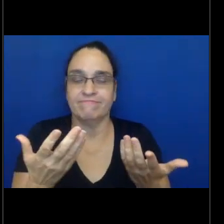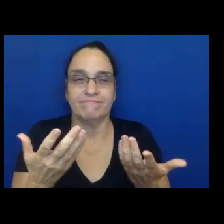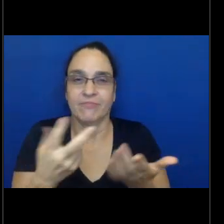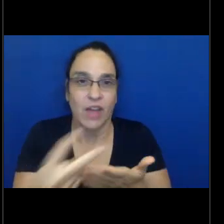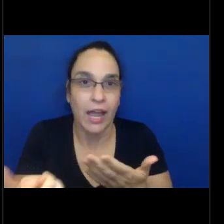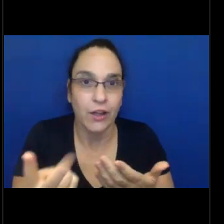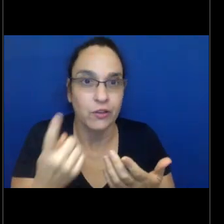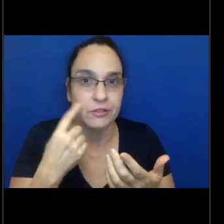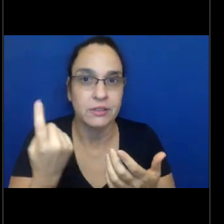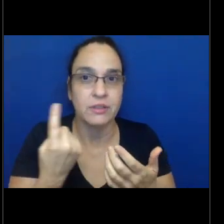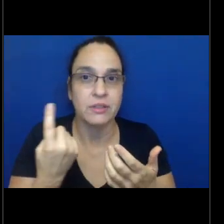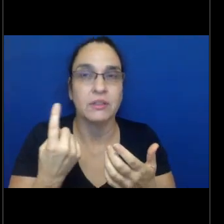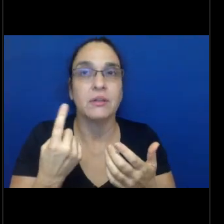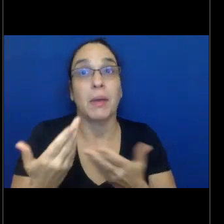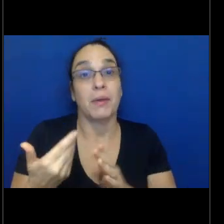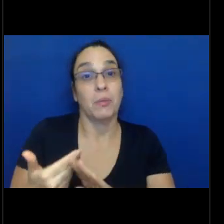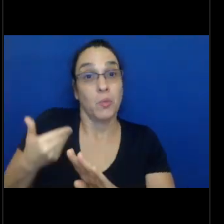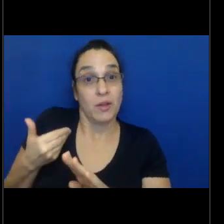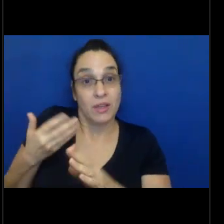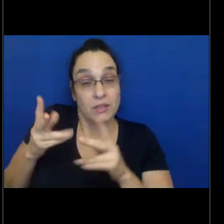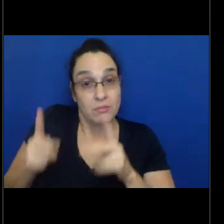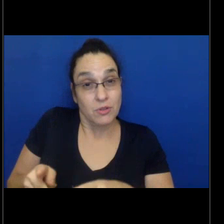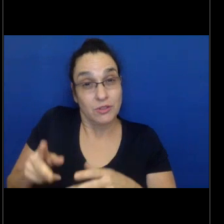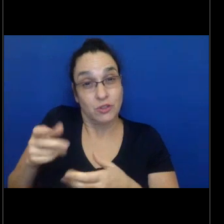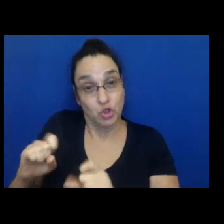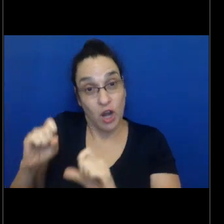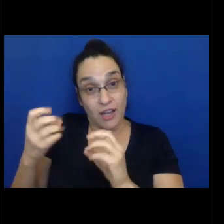previous scholar's attempt to solve a problem, but also didn't